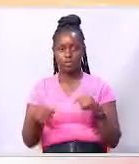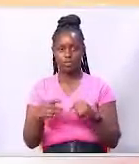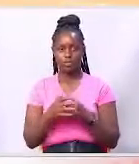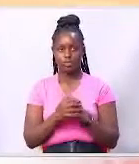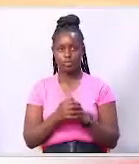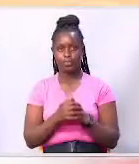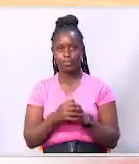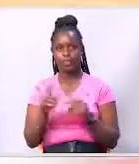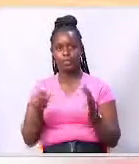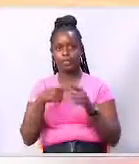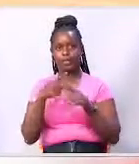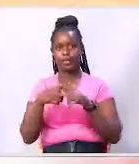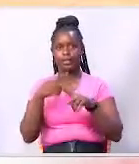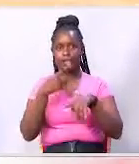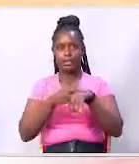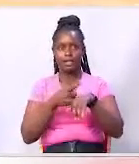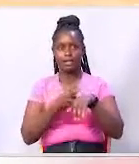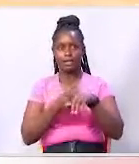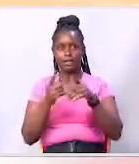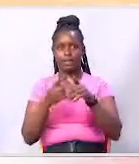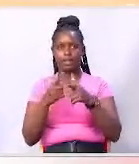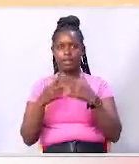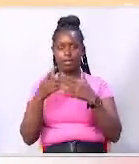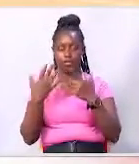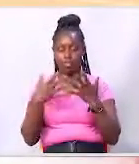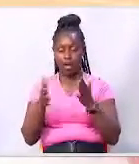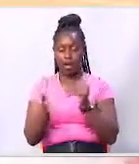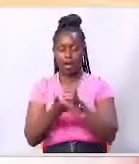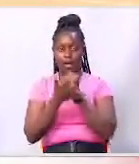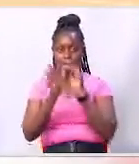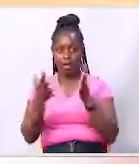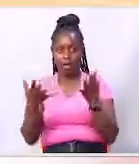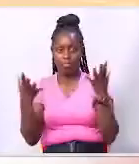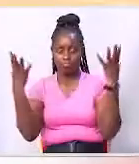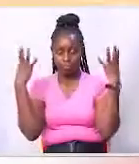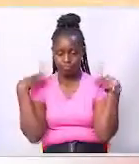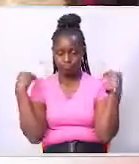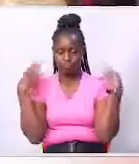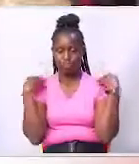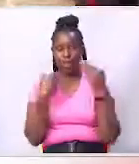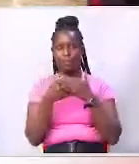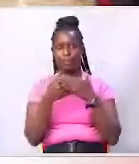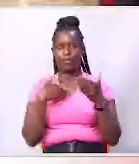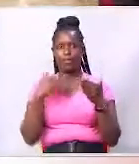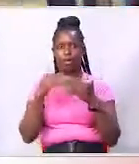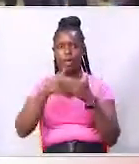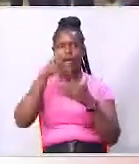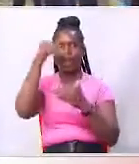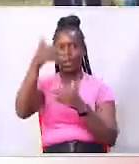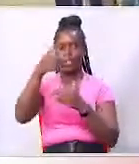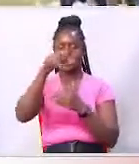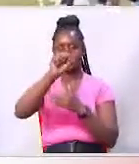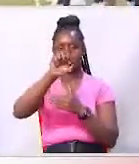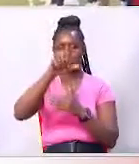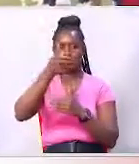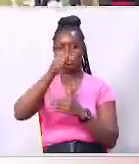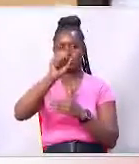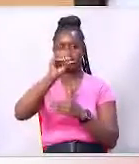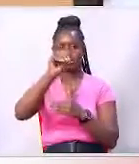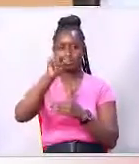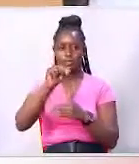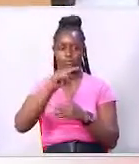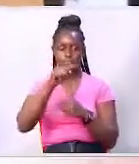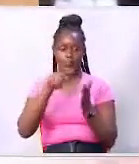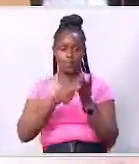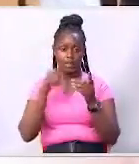season, so inatuokolea sana kufanya mazoezi before hiyo season nyingine ianze. The winner of the competition that ends on Monday